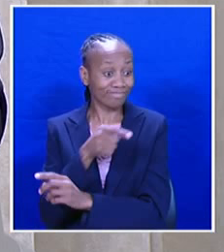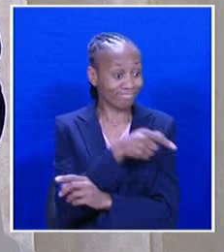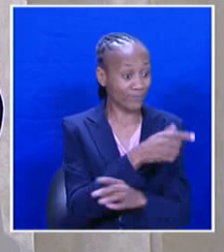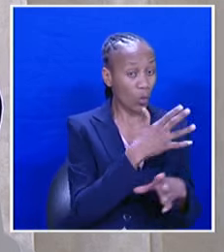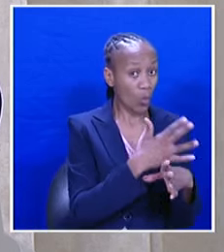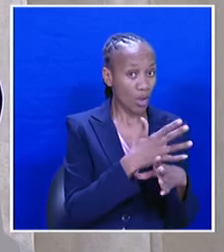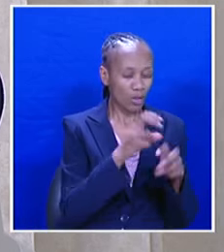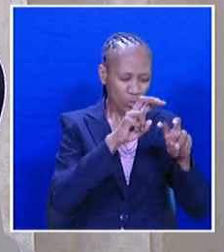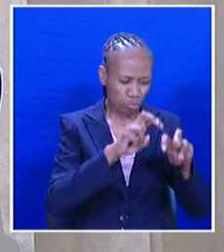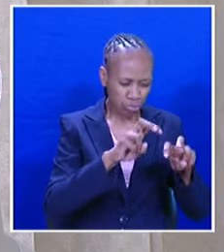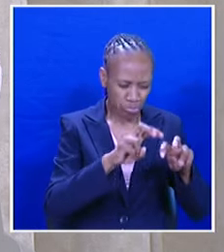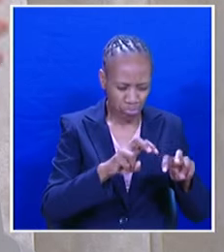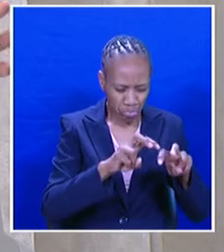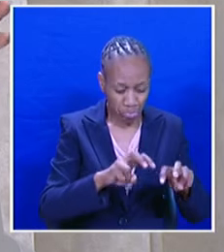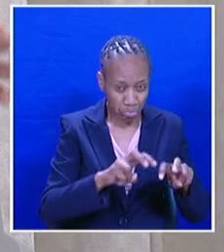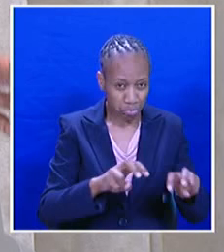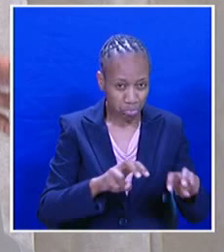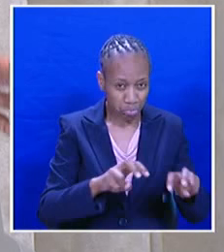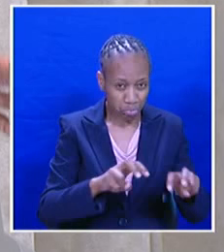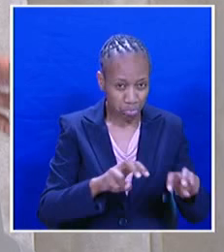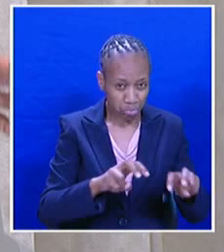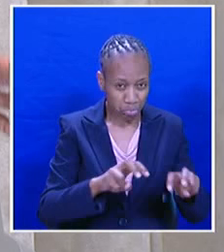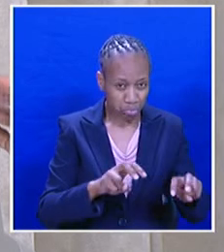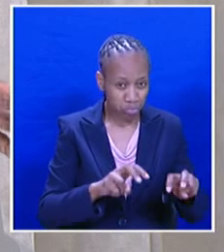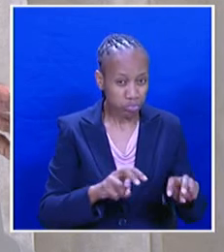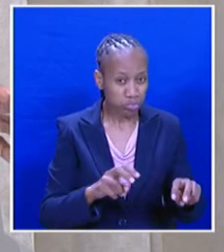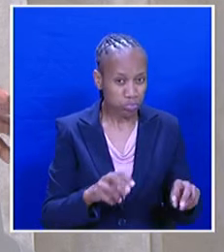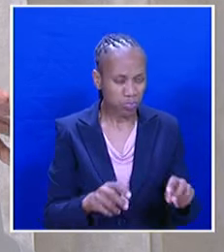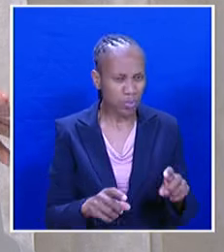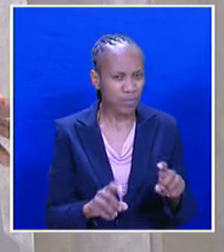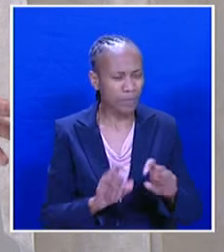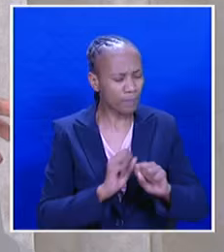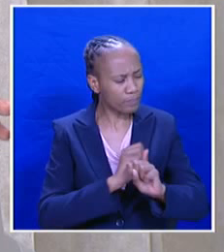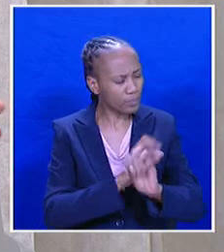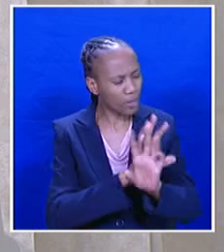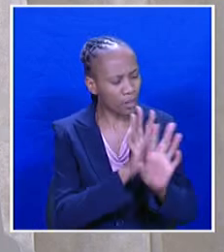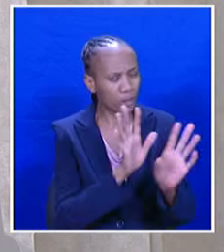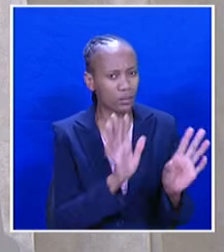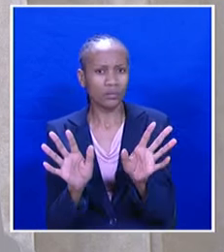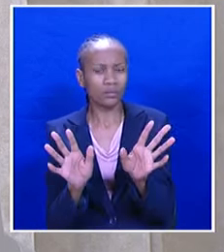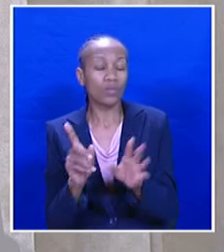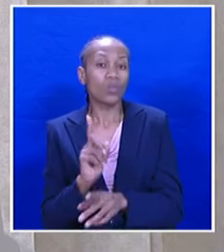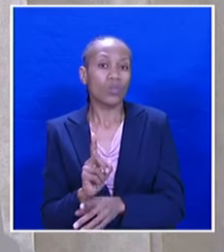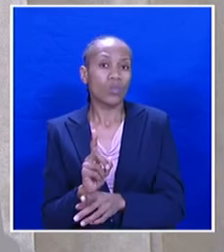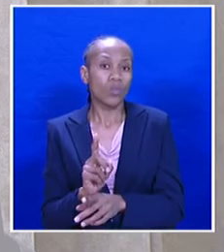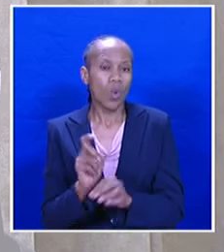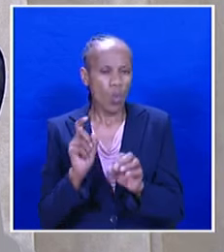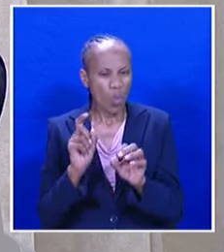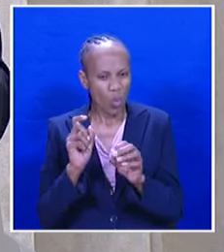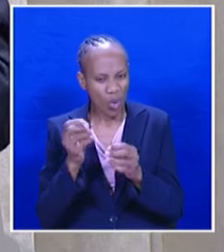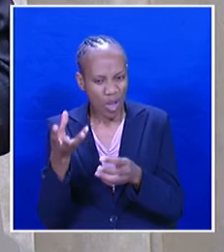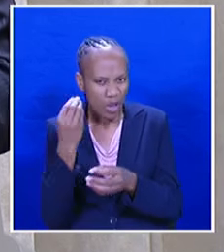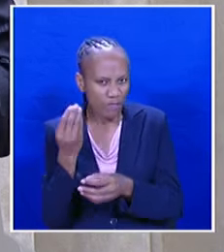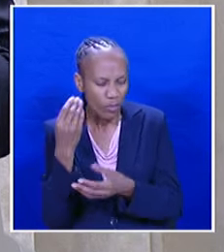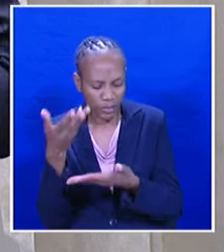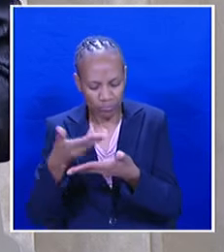And she was particularly concerned about quality of information that was coming through and issues that she